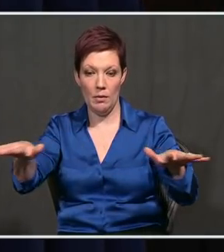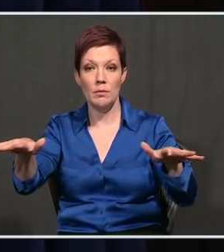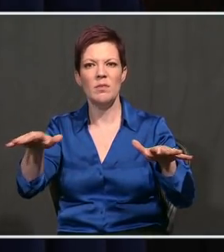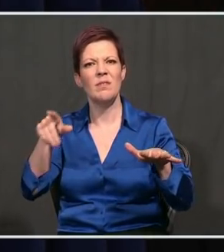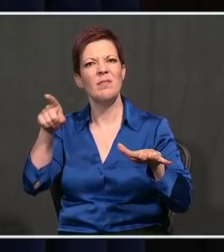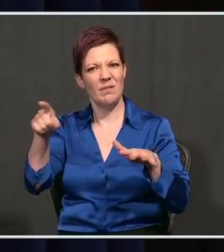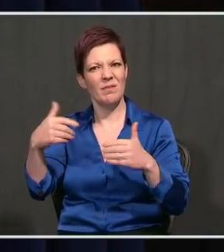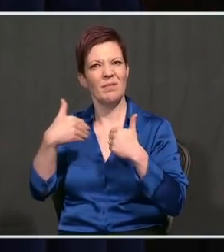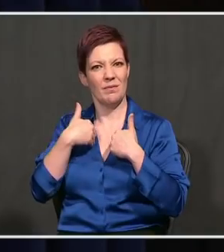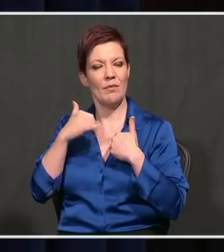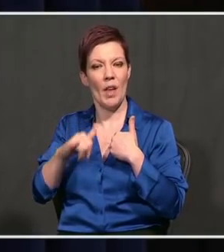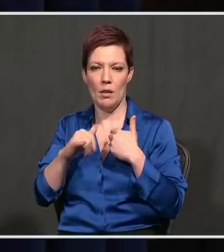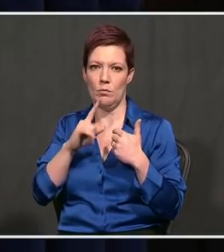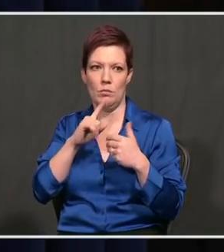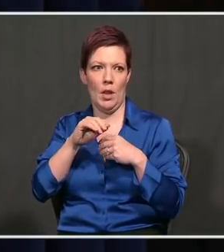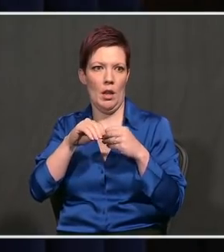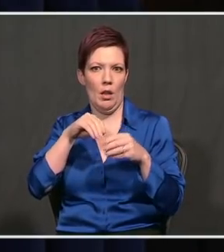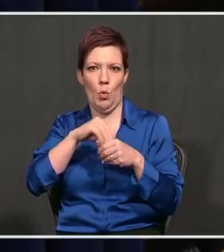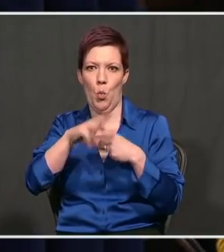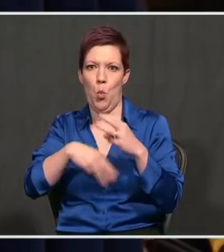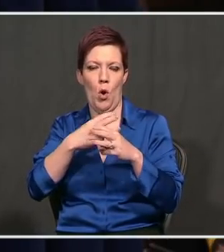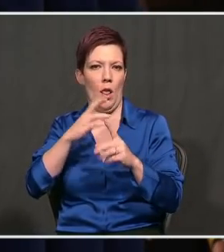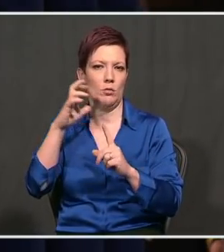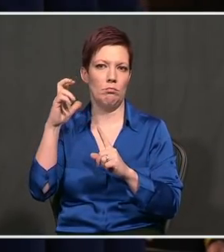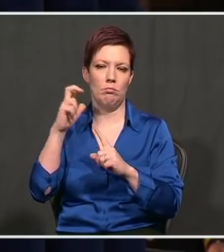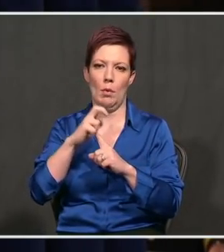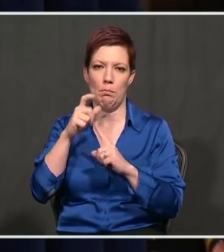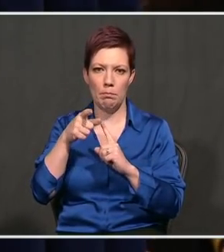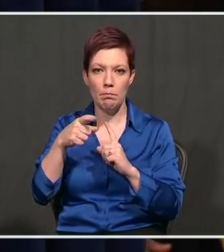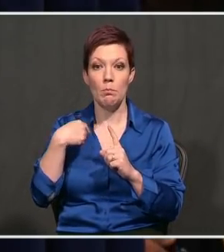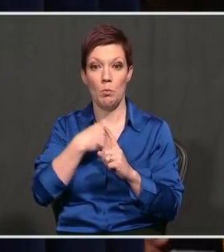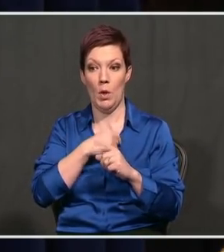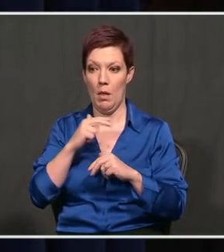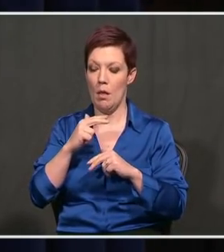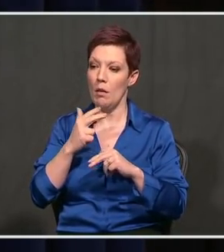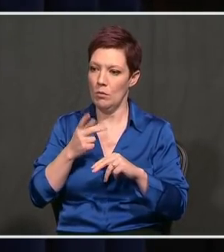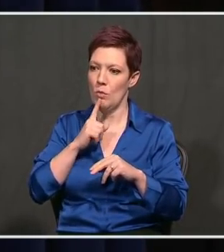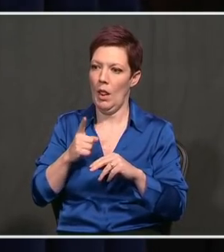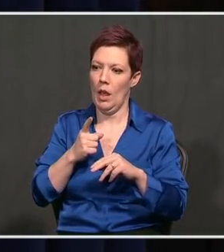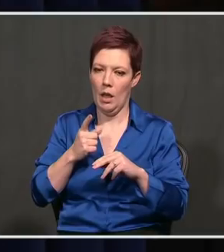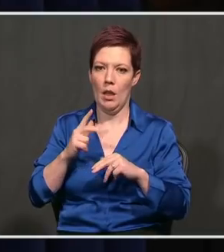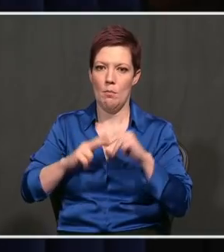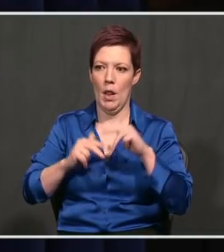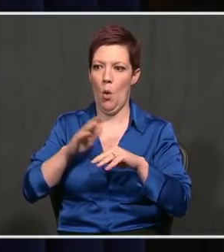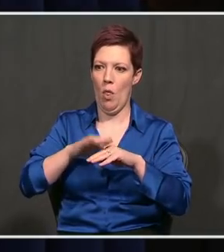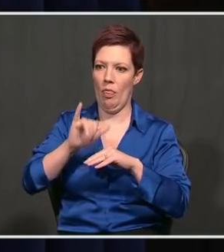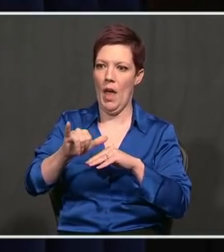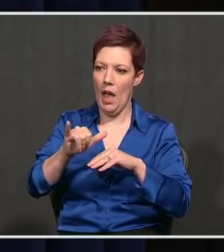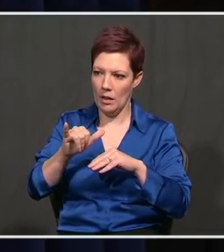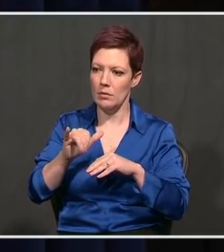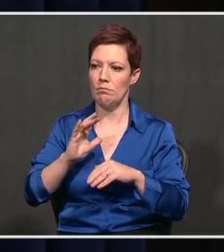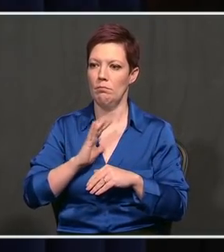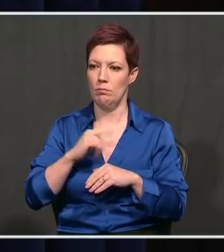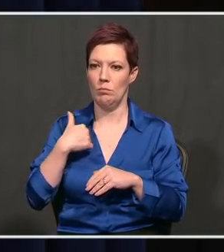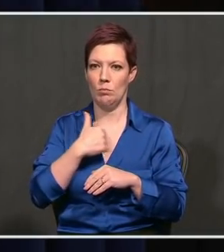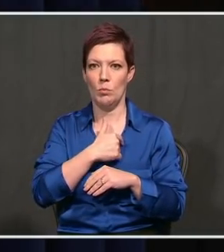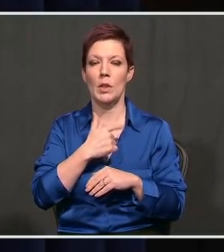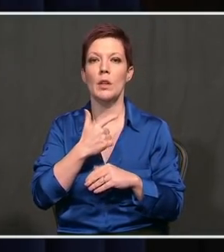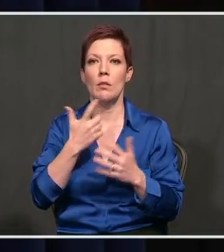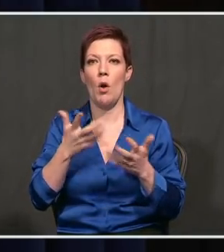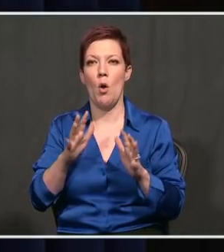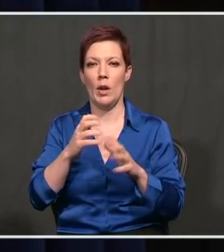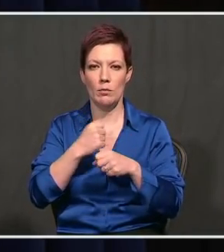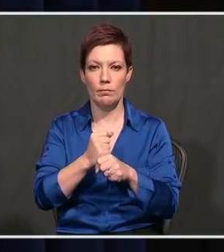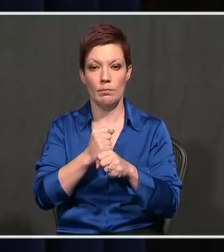world. We're simply building upon their foundation. We've already delivered close to 200 million flu